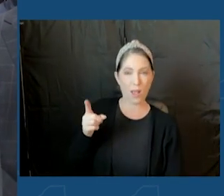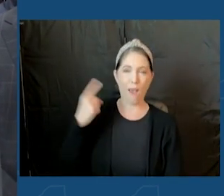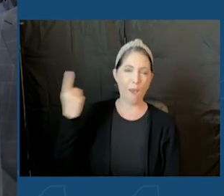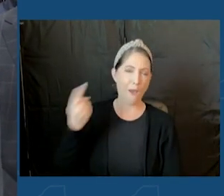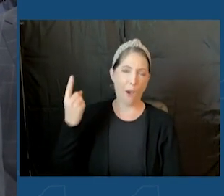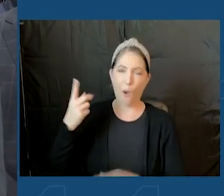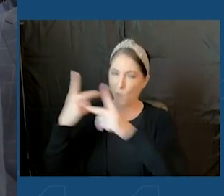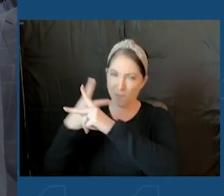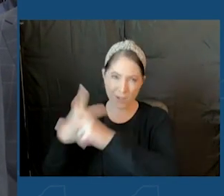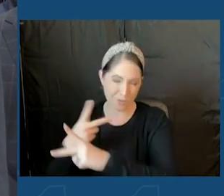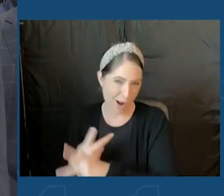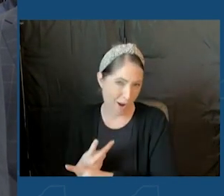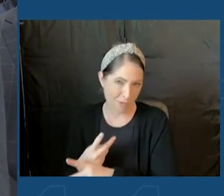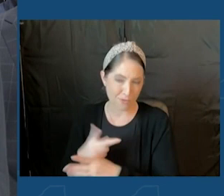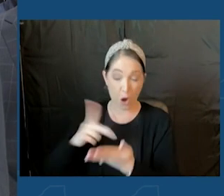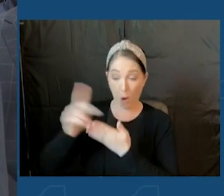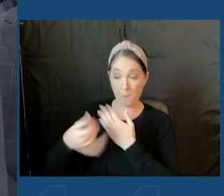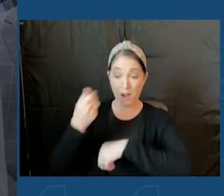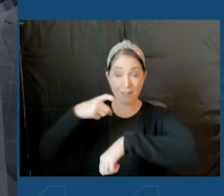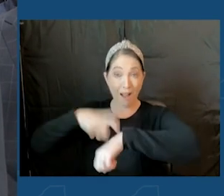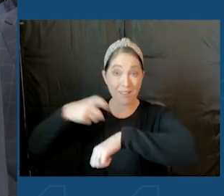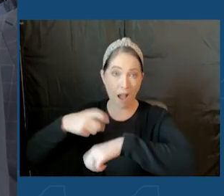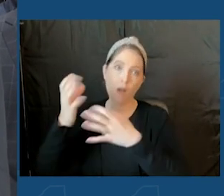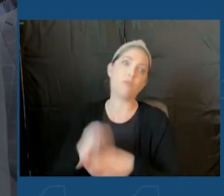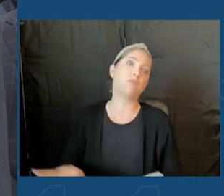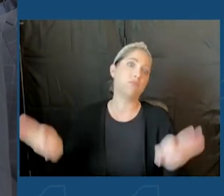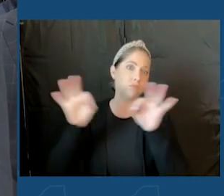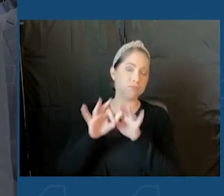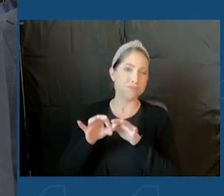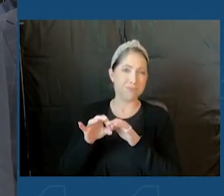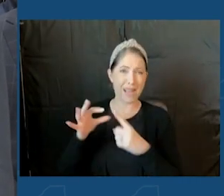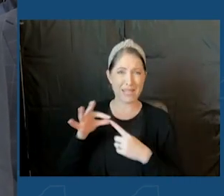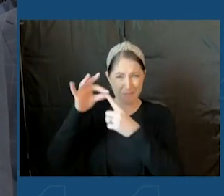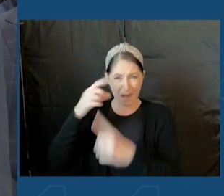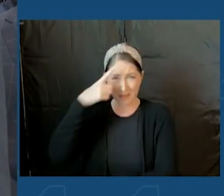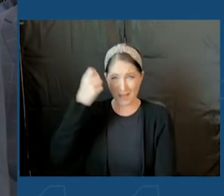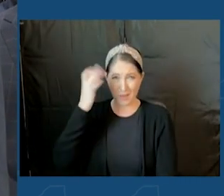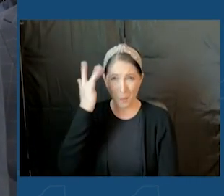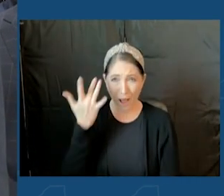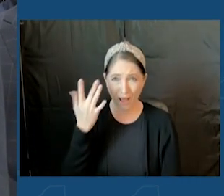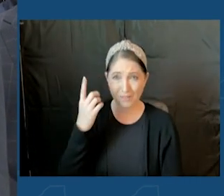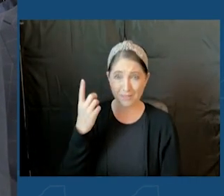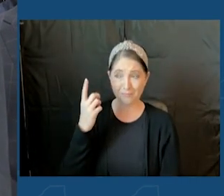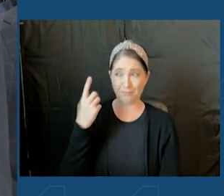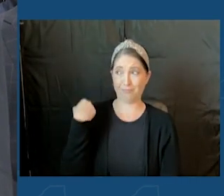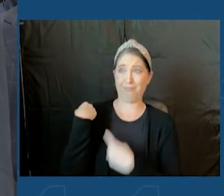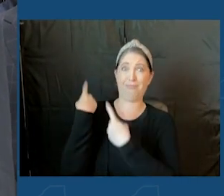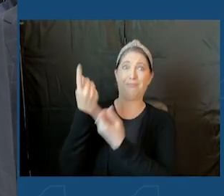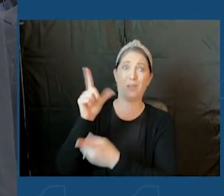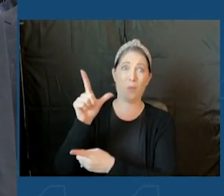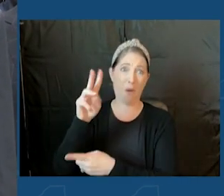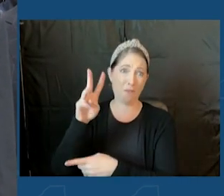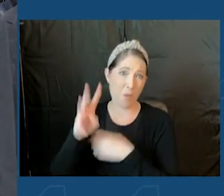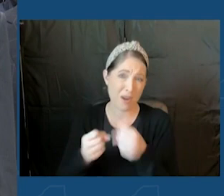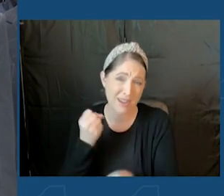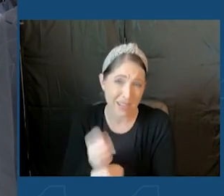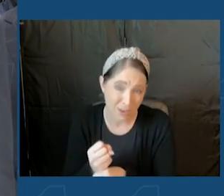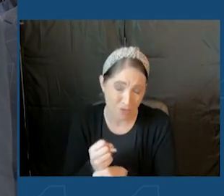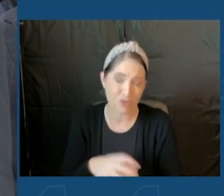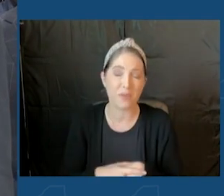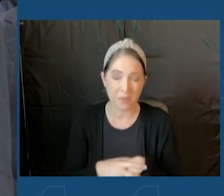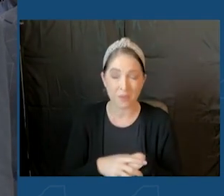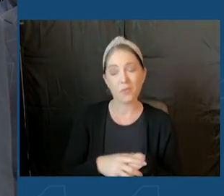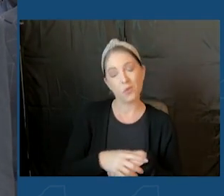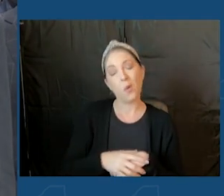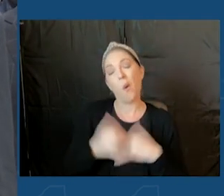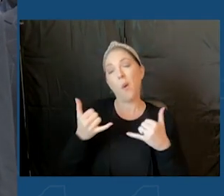projects on time is important, especially when there's already been a 24-year history. But now let's just get it done. Let's declare this is the year we